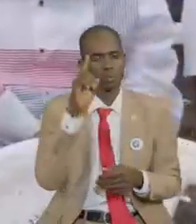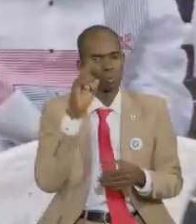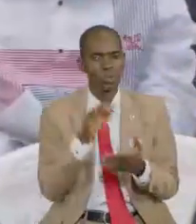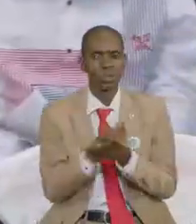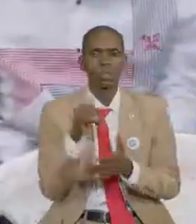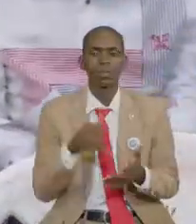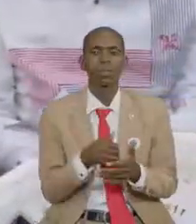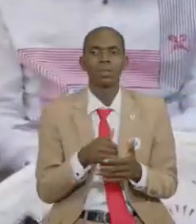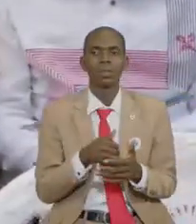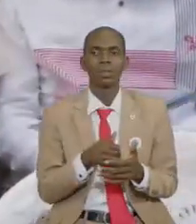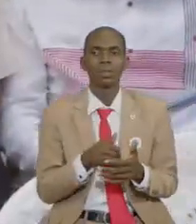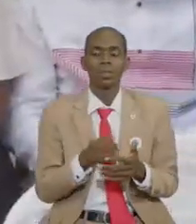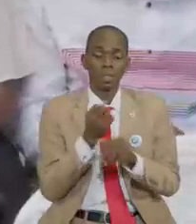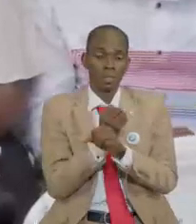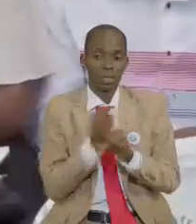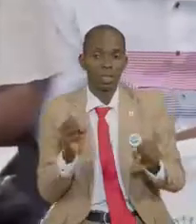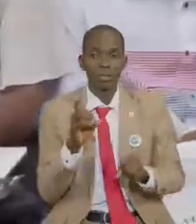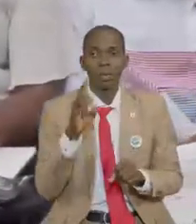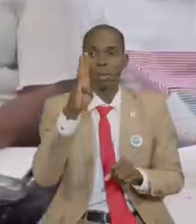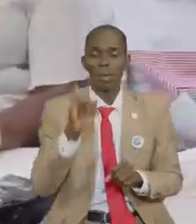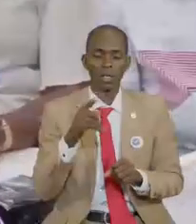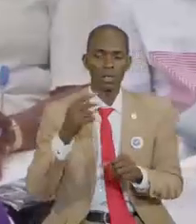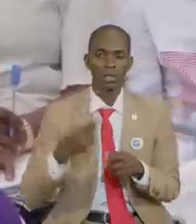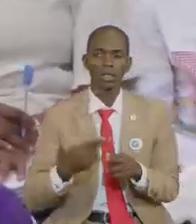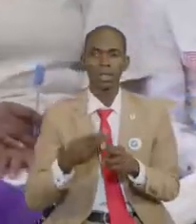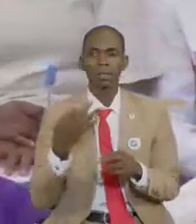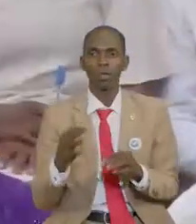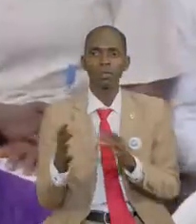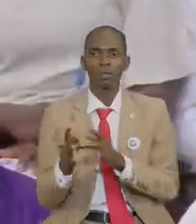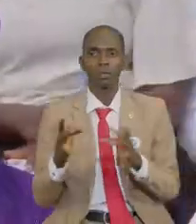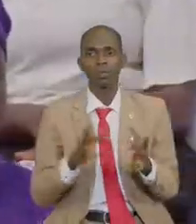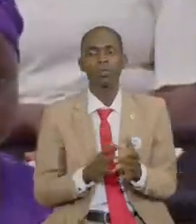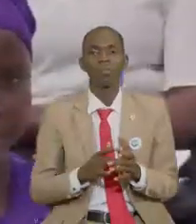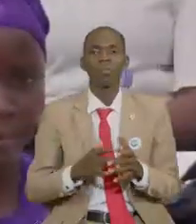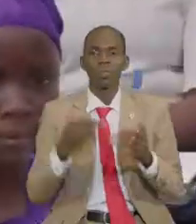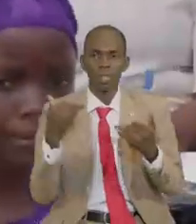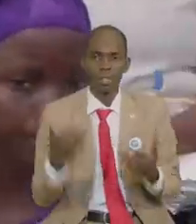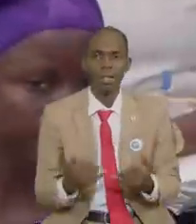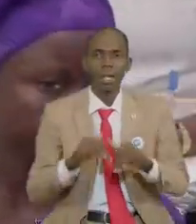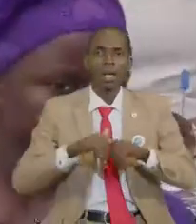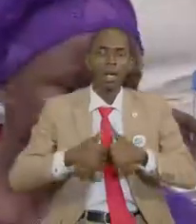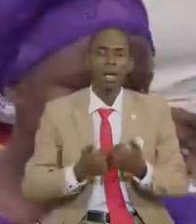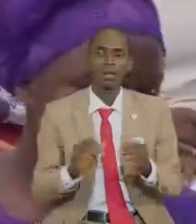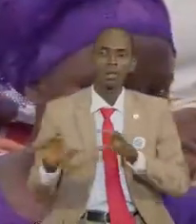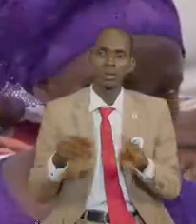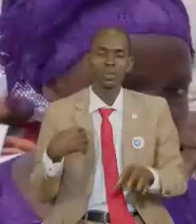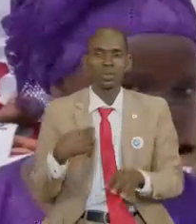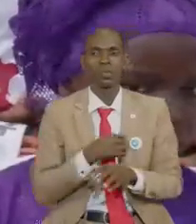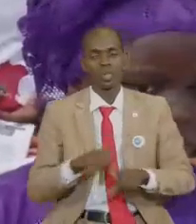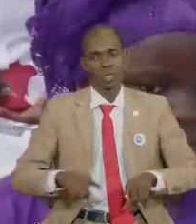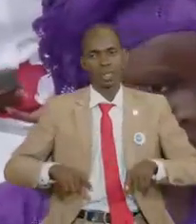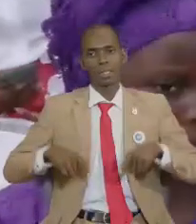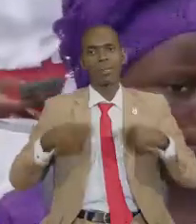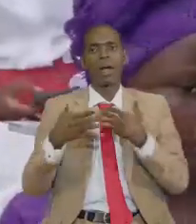Saved by the name of Jesus. Now, how do we live after we're saved?